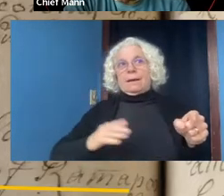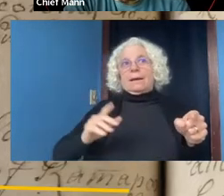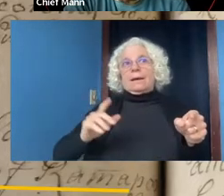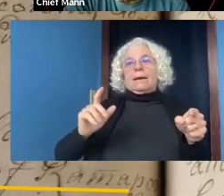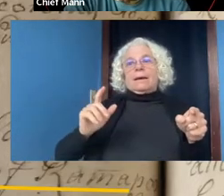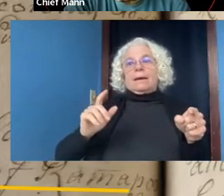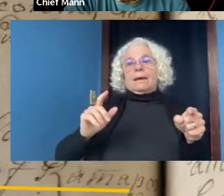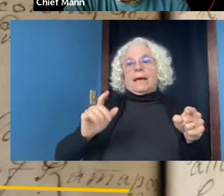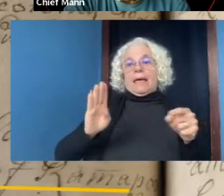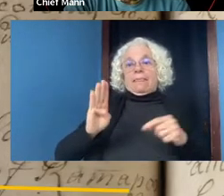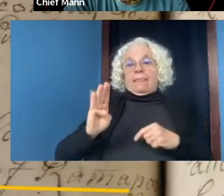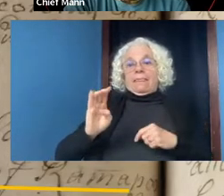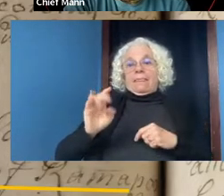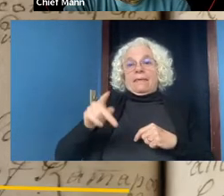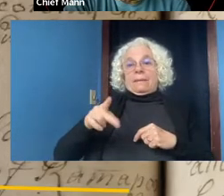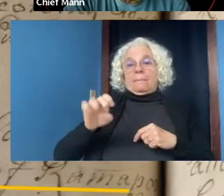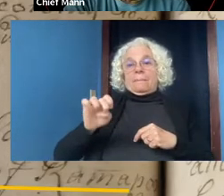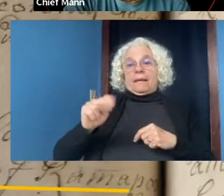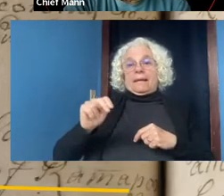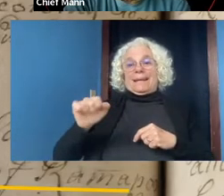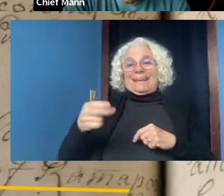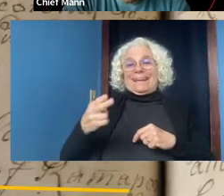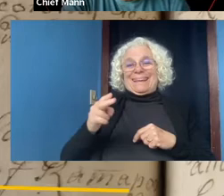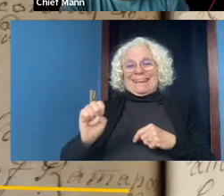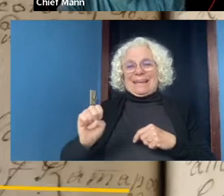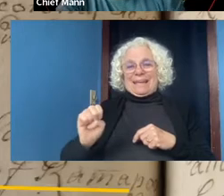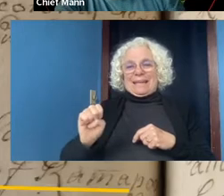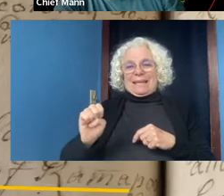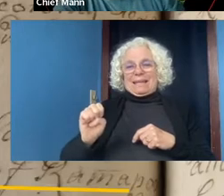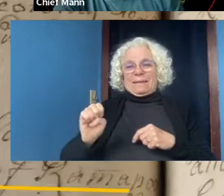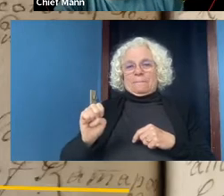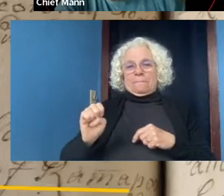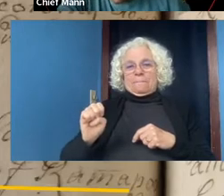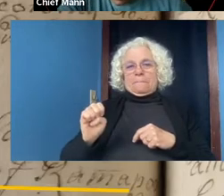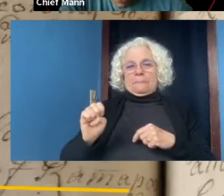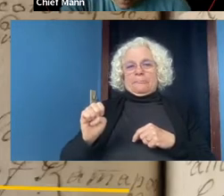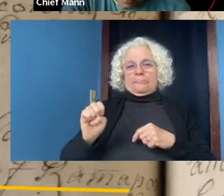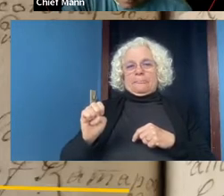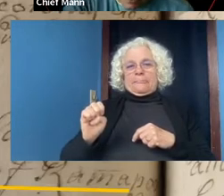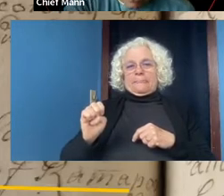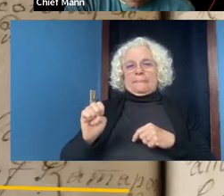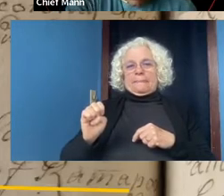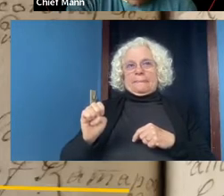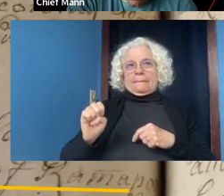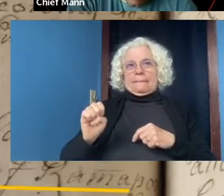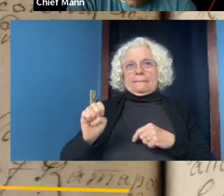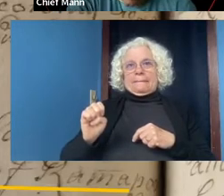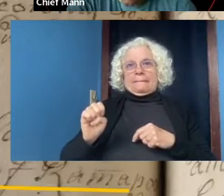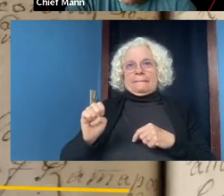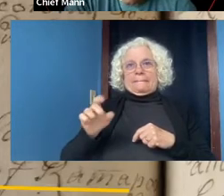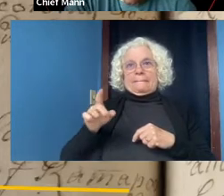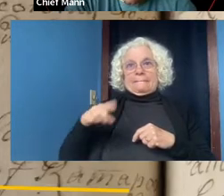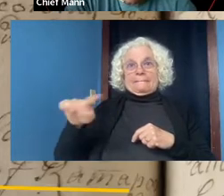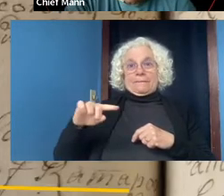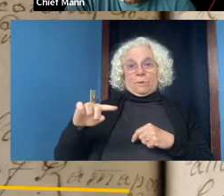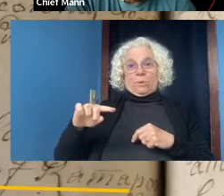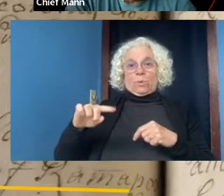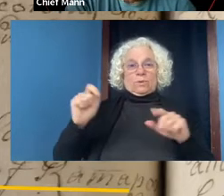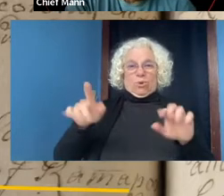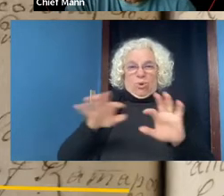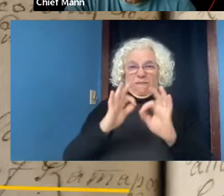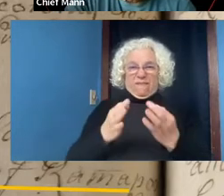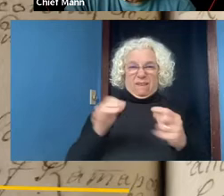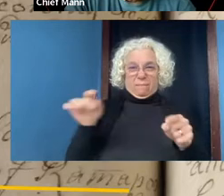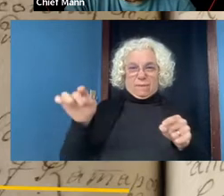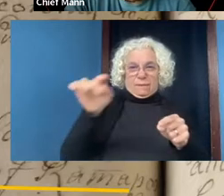Penahe is also in Onyx. We're also all related. And